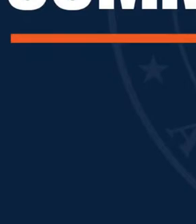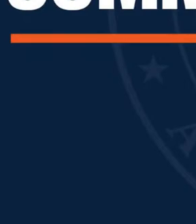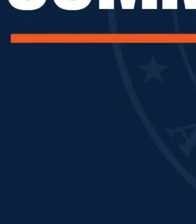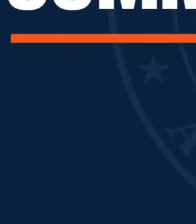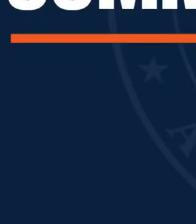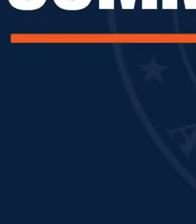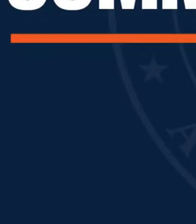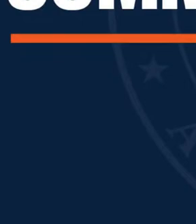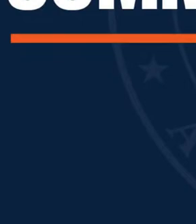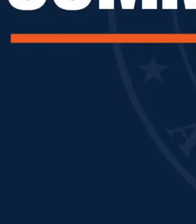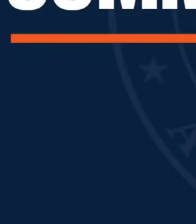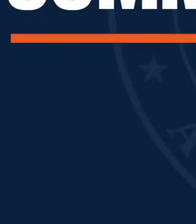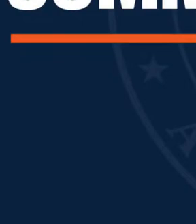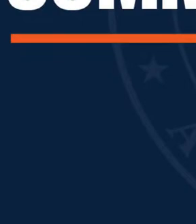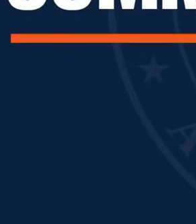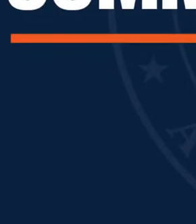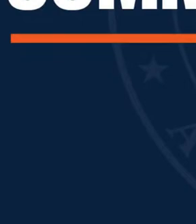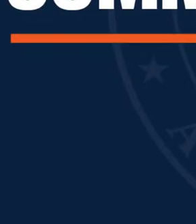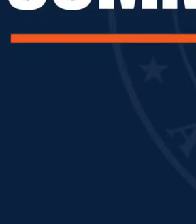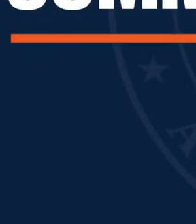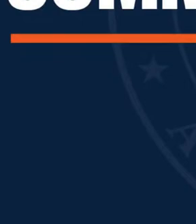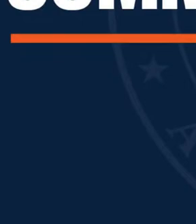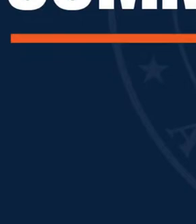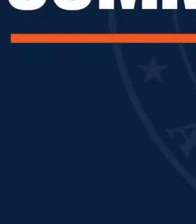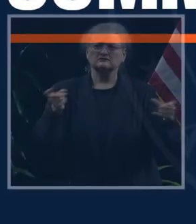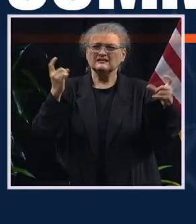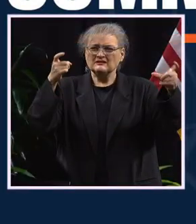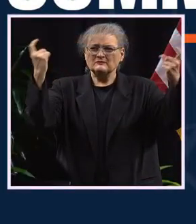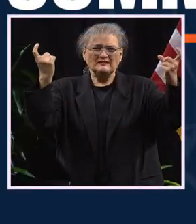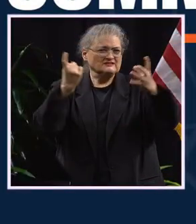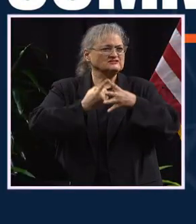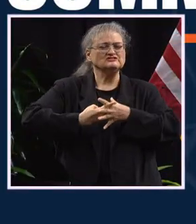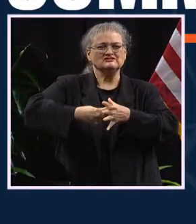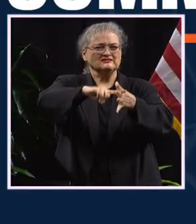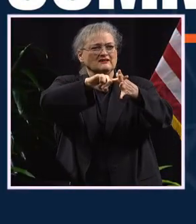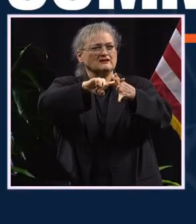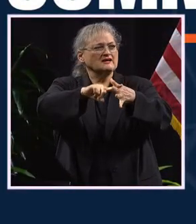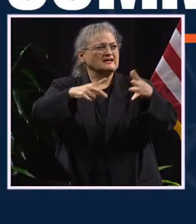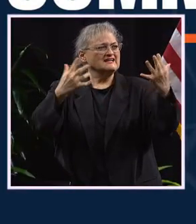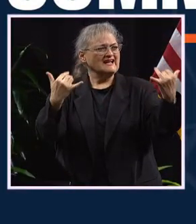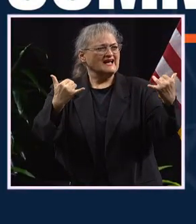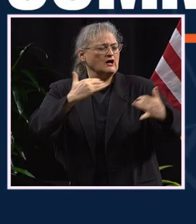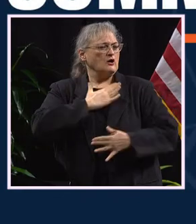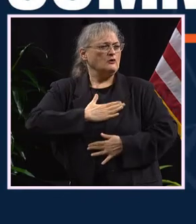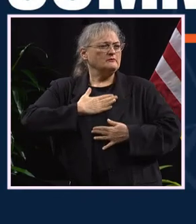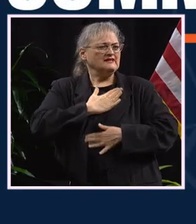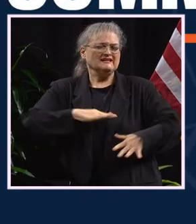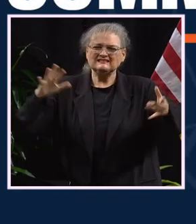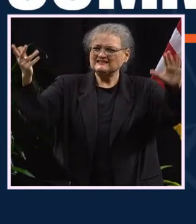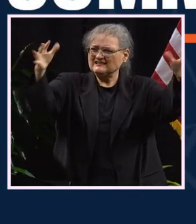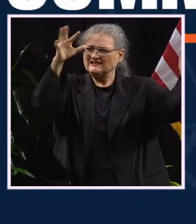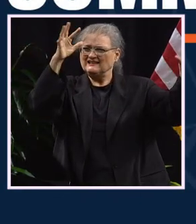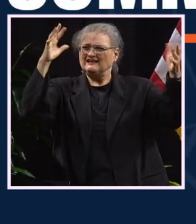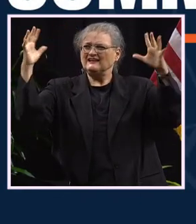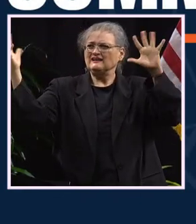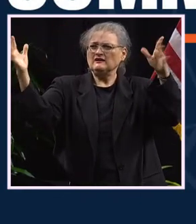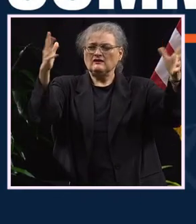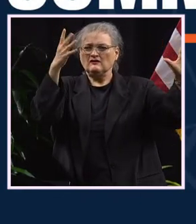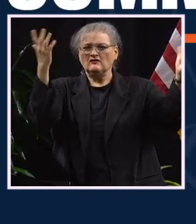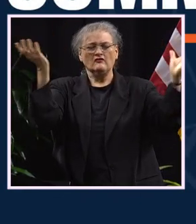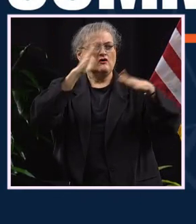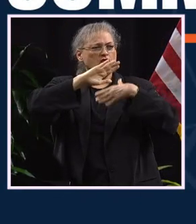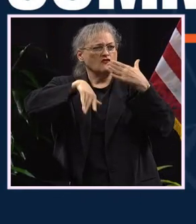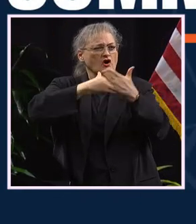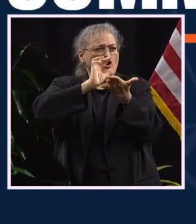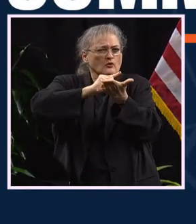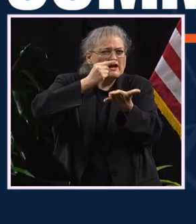and gentlemen, it's time for our ceremony to begin. Once again, please, a round of applause for all of our graduates and